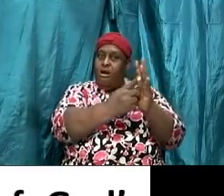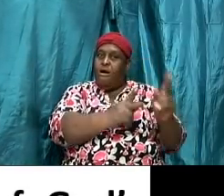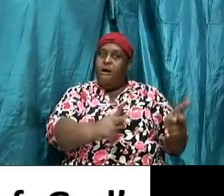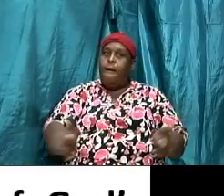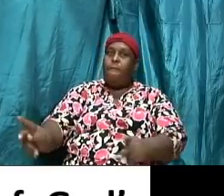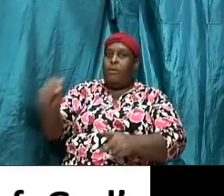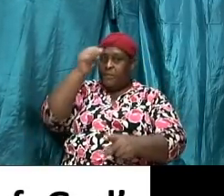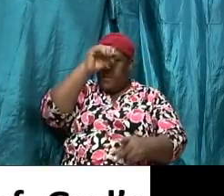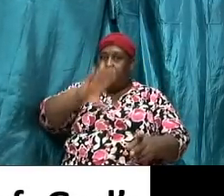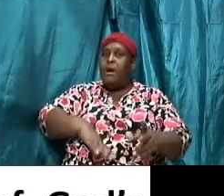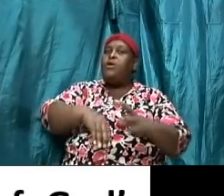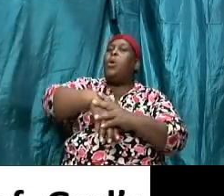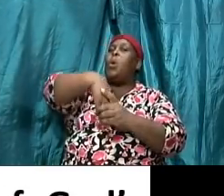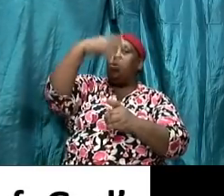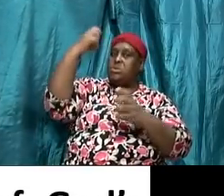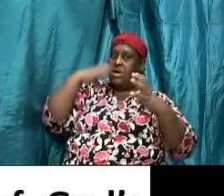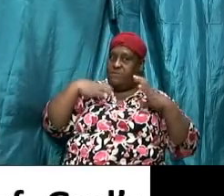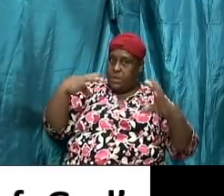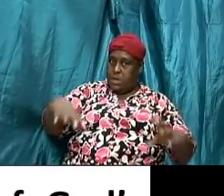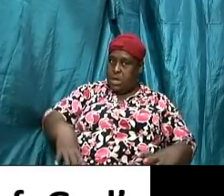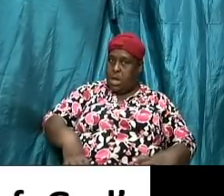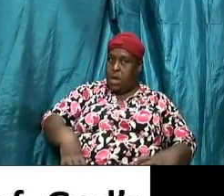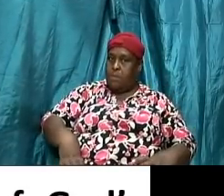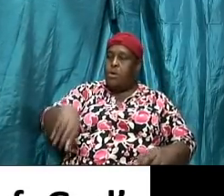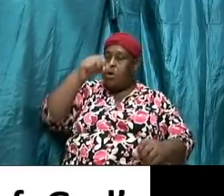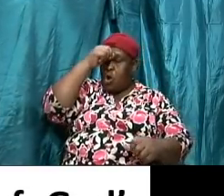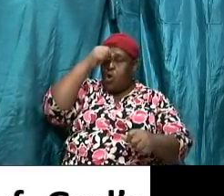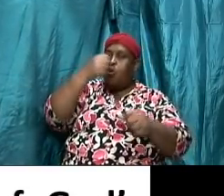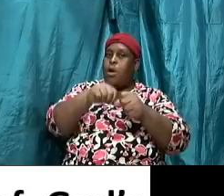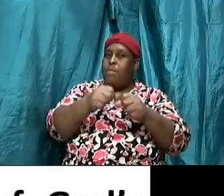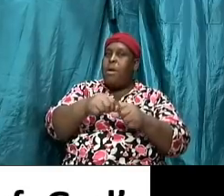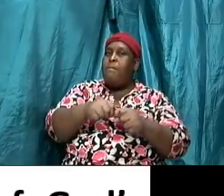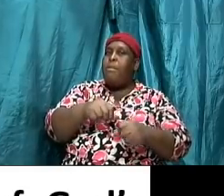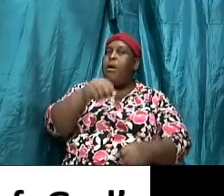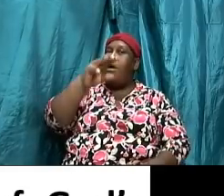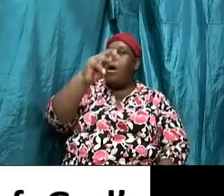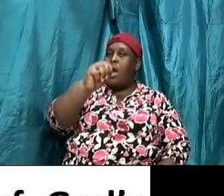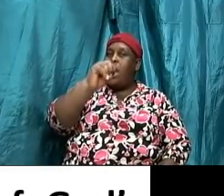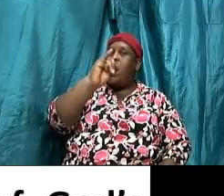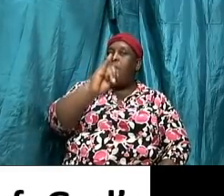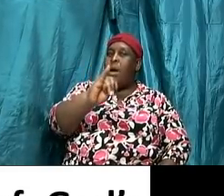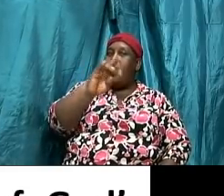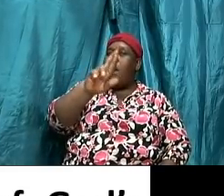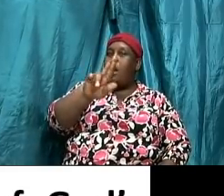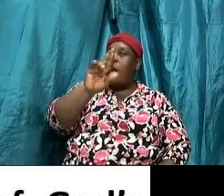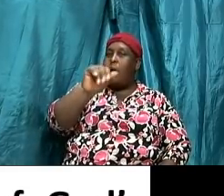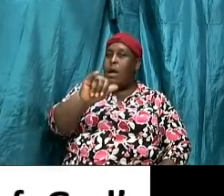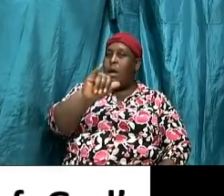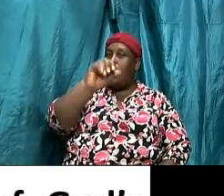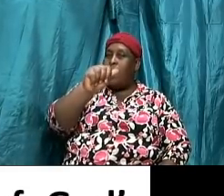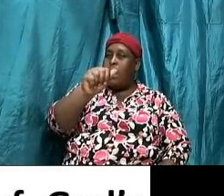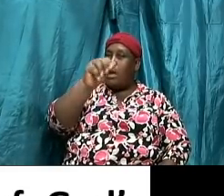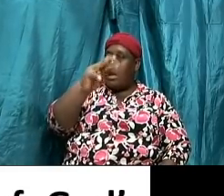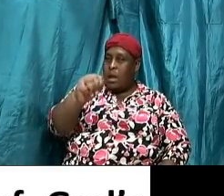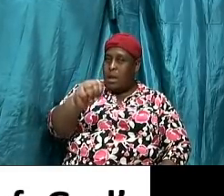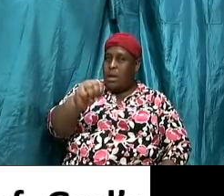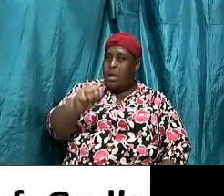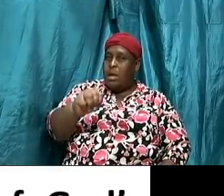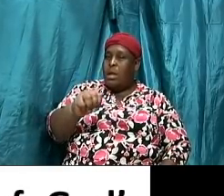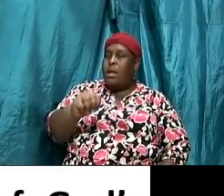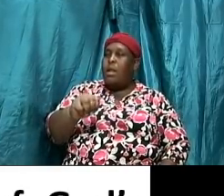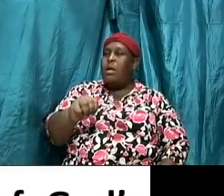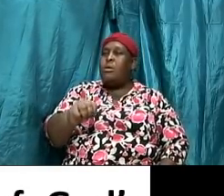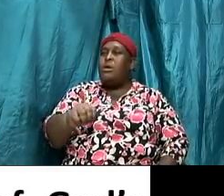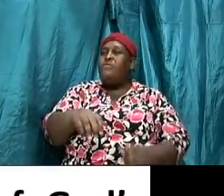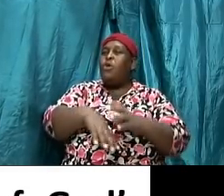there for a particular time. Remember Miriam, she had to be outside of the camp for a period of time. Civil law. Amen? But